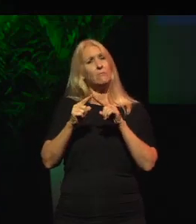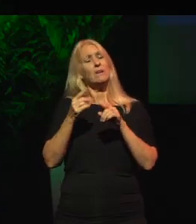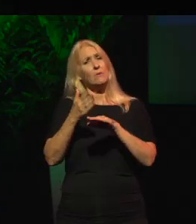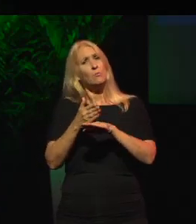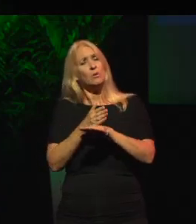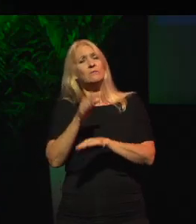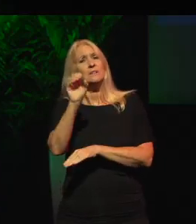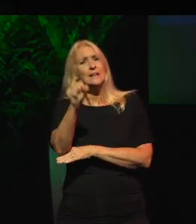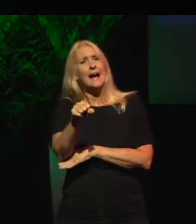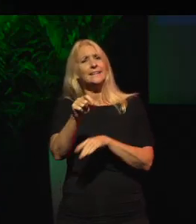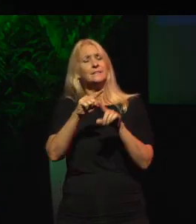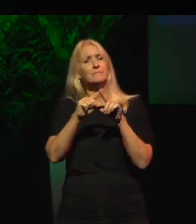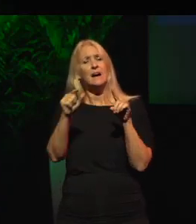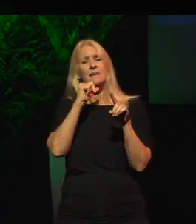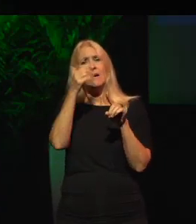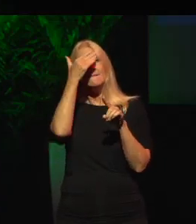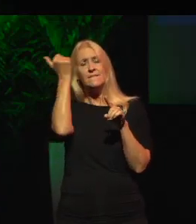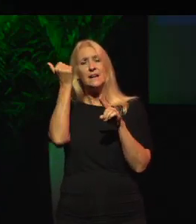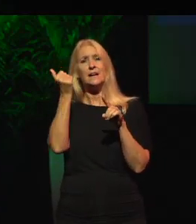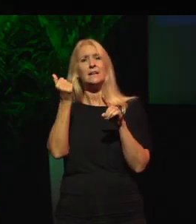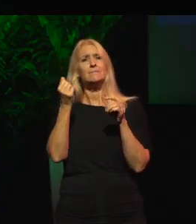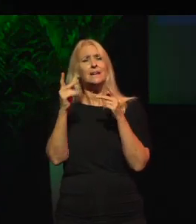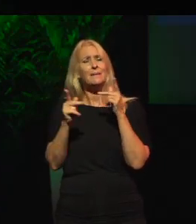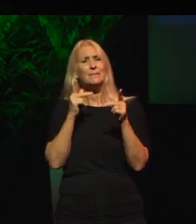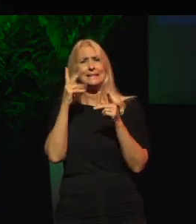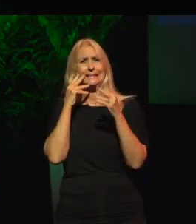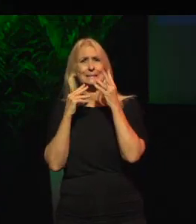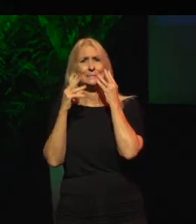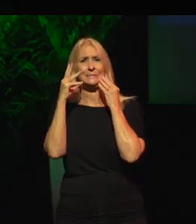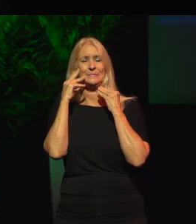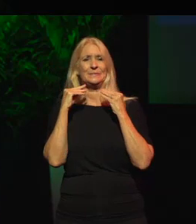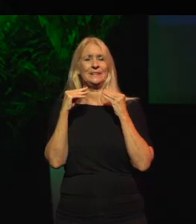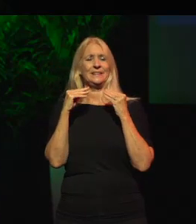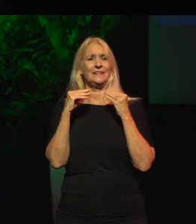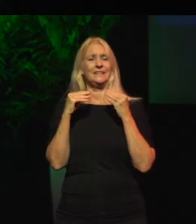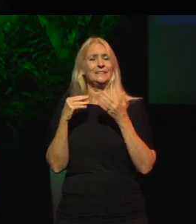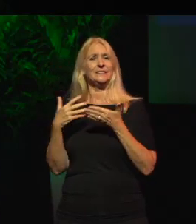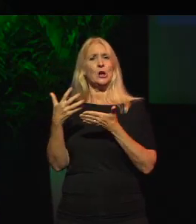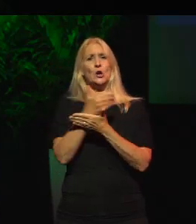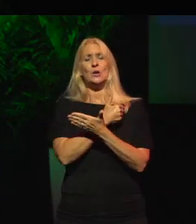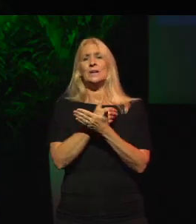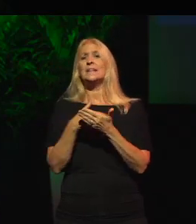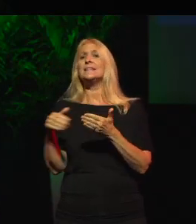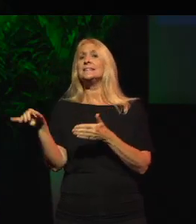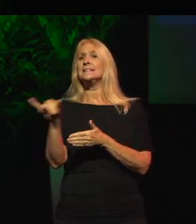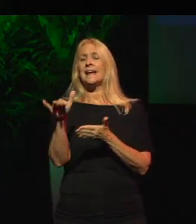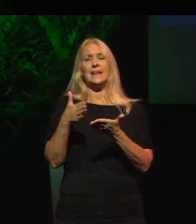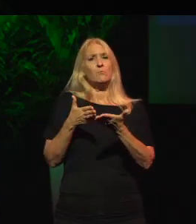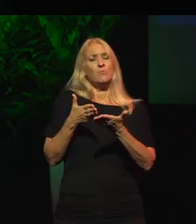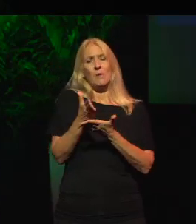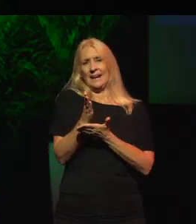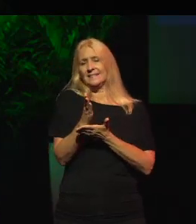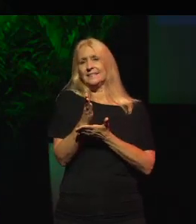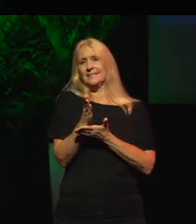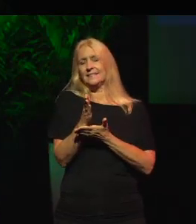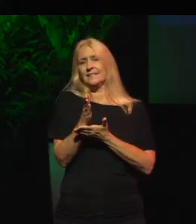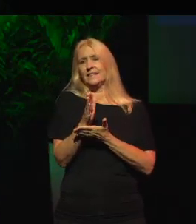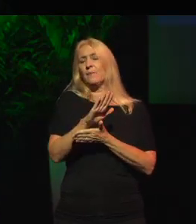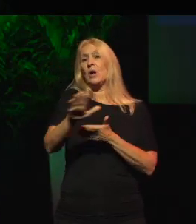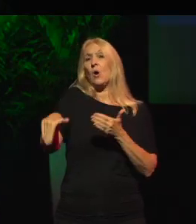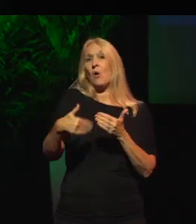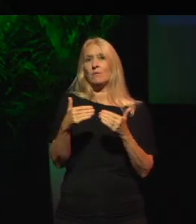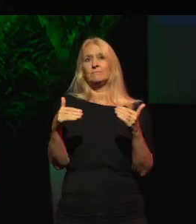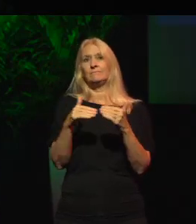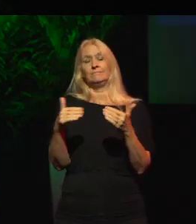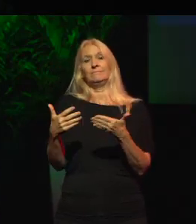not forget what so many endured in an effort to gain the same rights that they had always deserved.